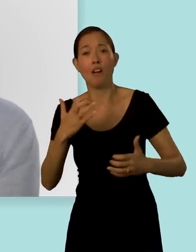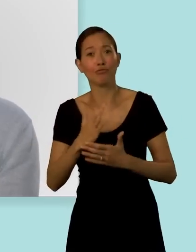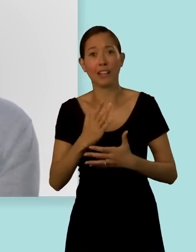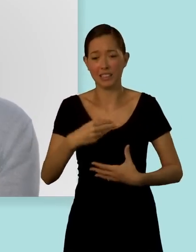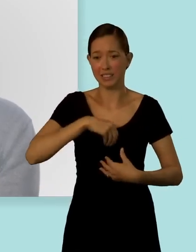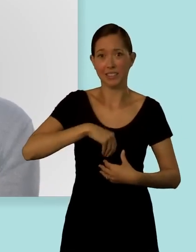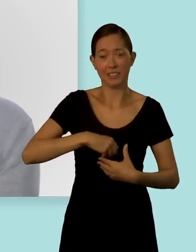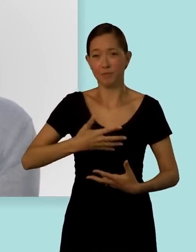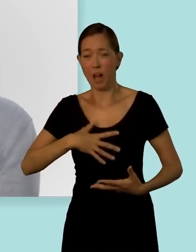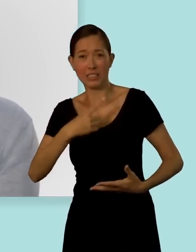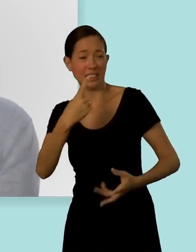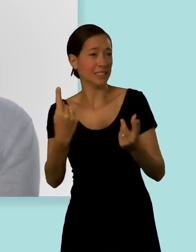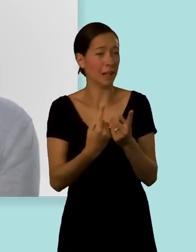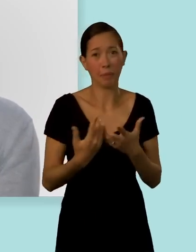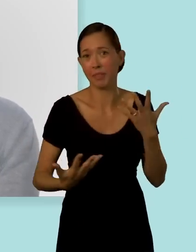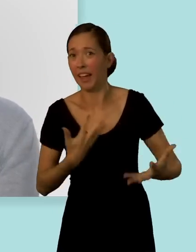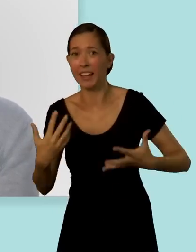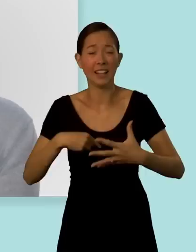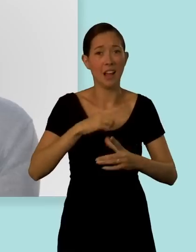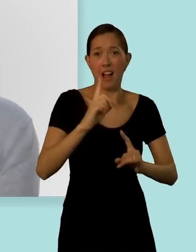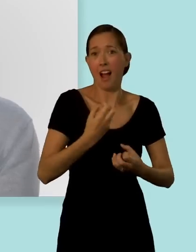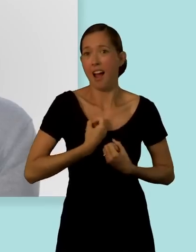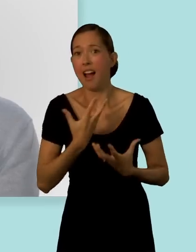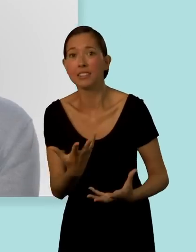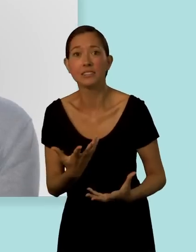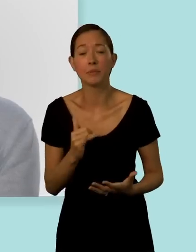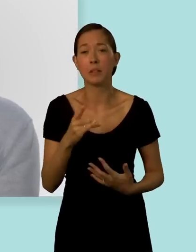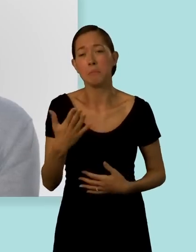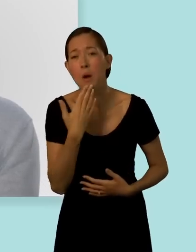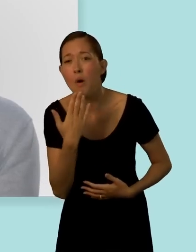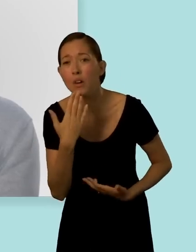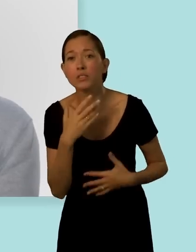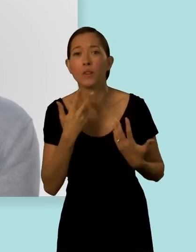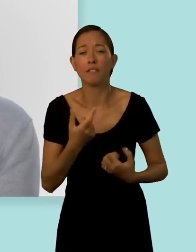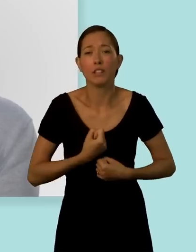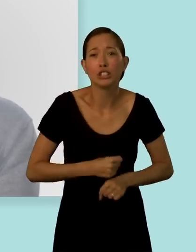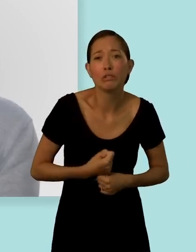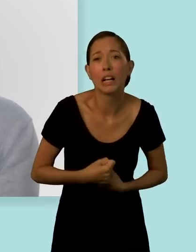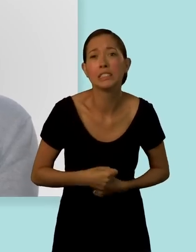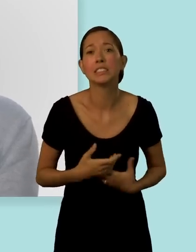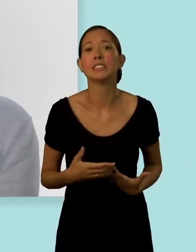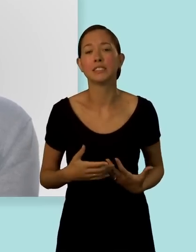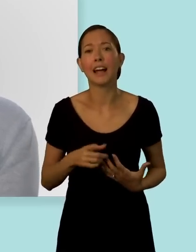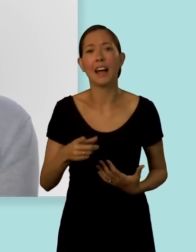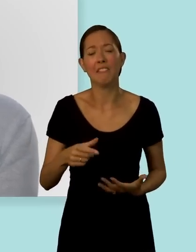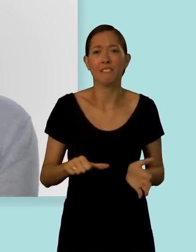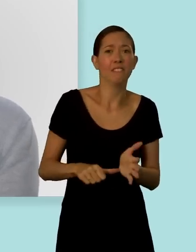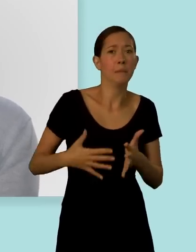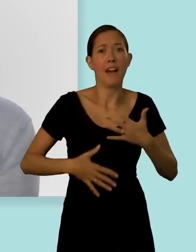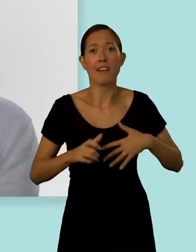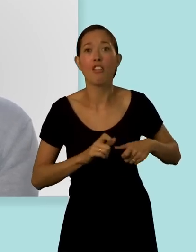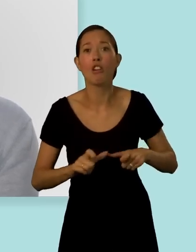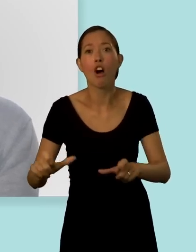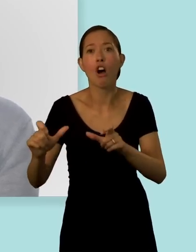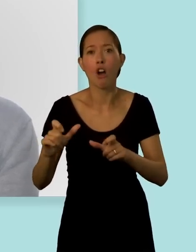cause. Sometimes the behaviour is really the person trying to communicate an unmet need, for example, that they are